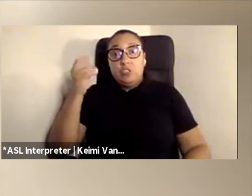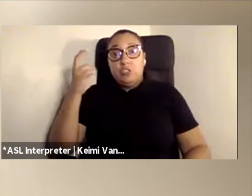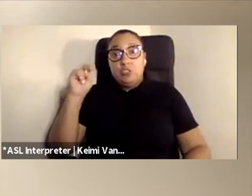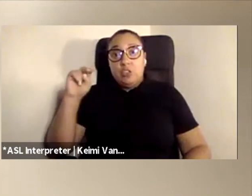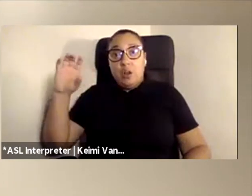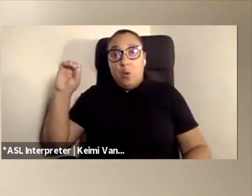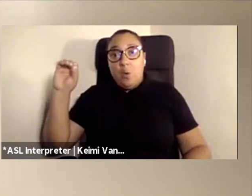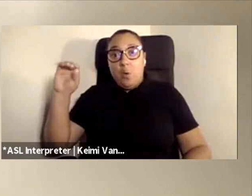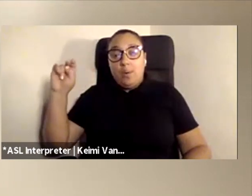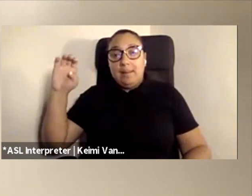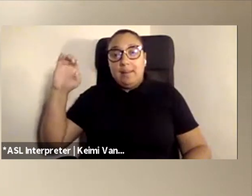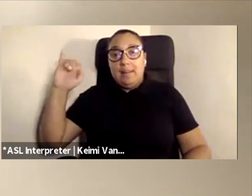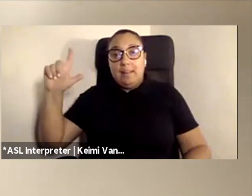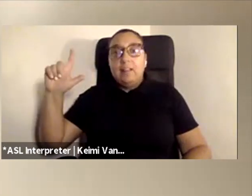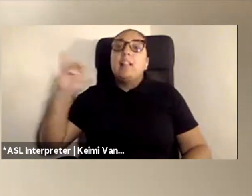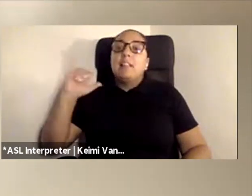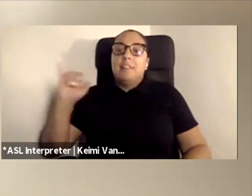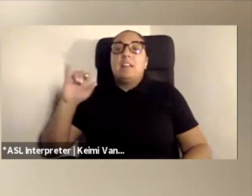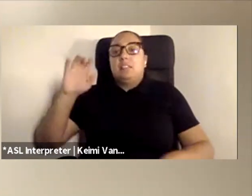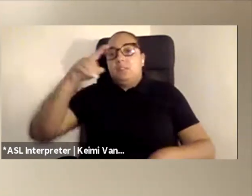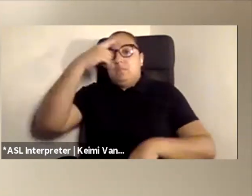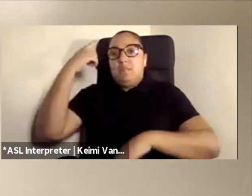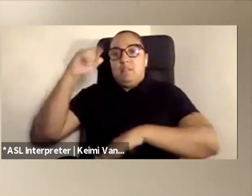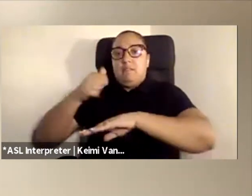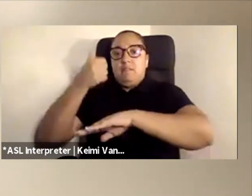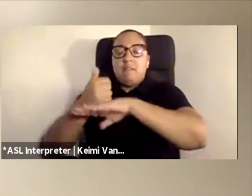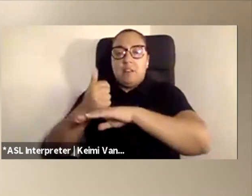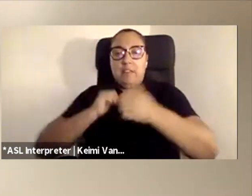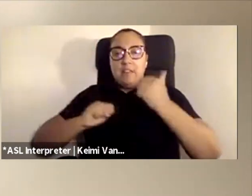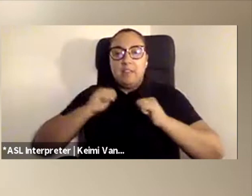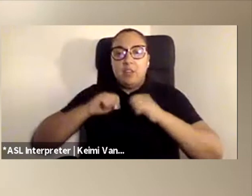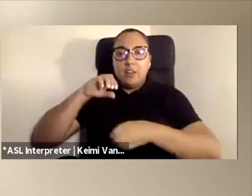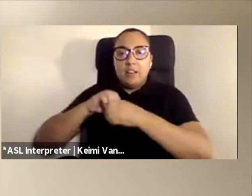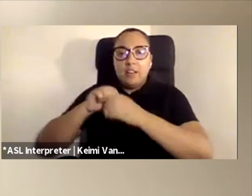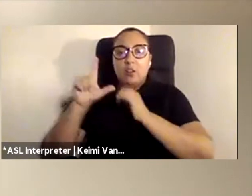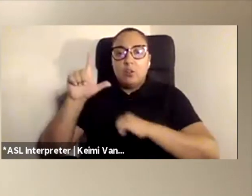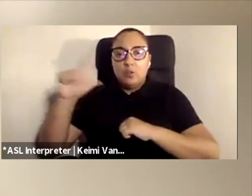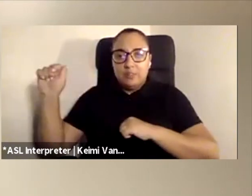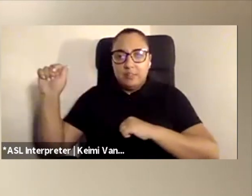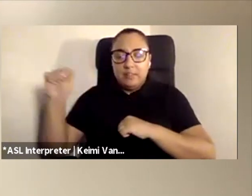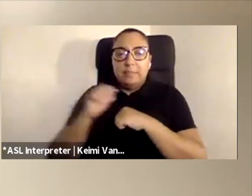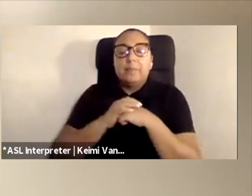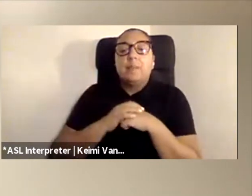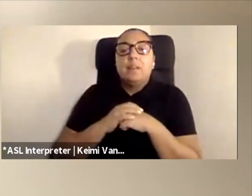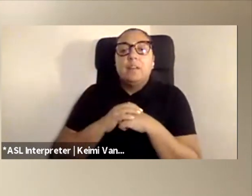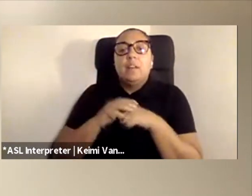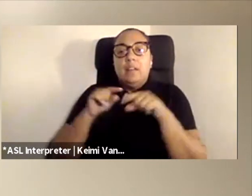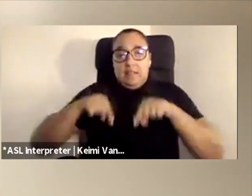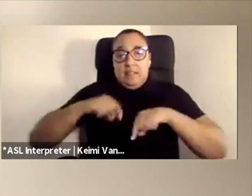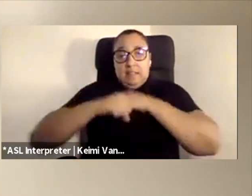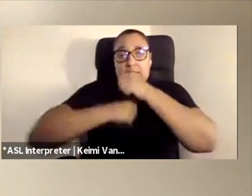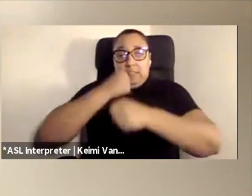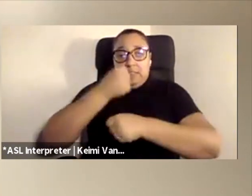and led theater in New Orleans, Louisiana. Through this year's JCOM, we have reflected upon what it means to be